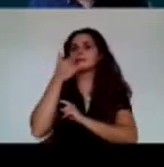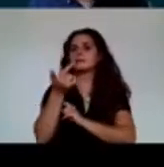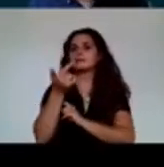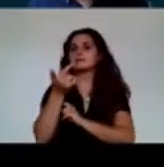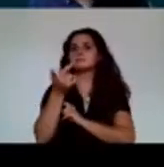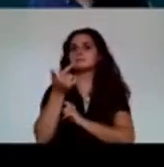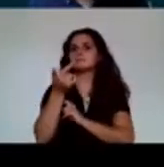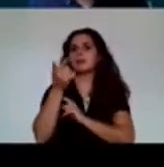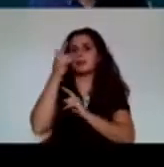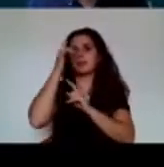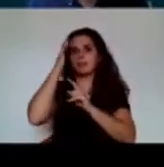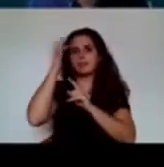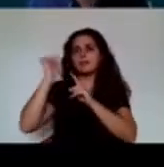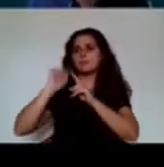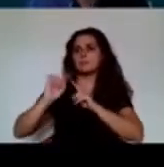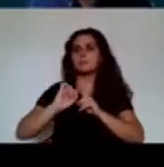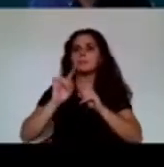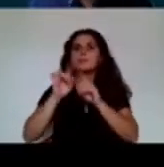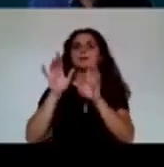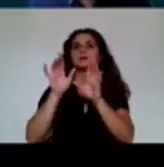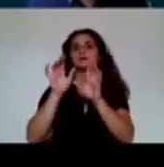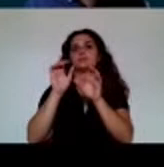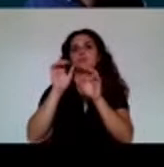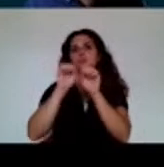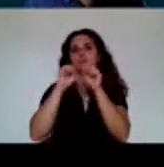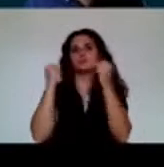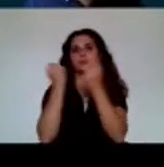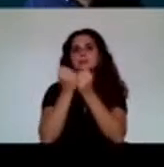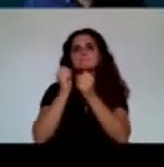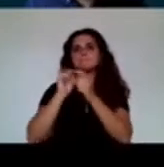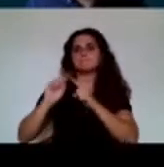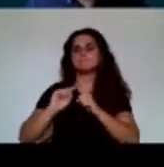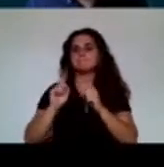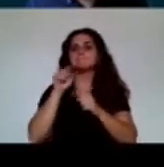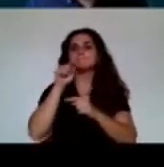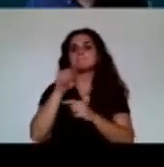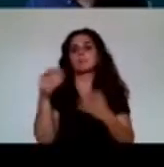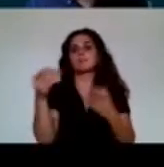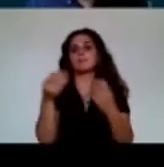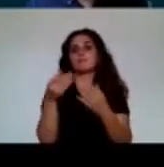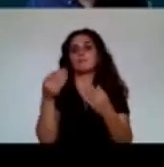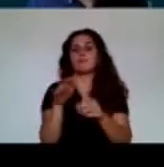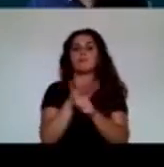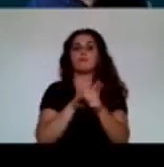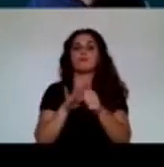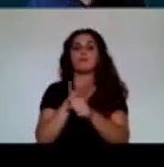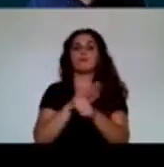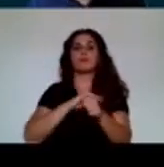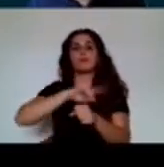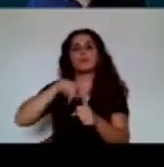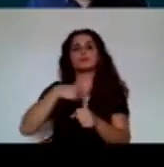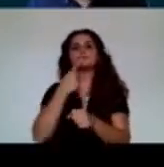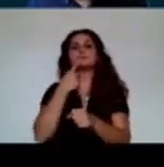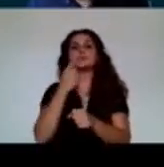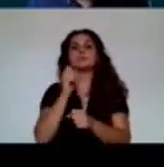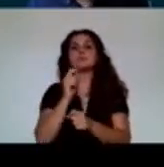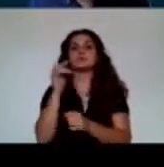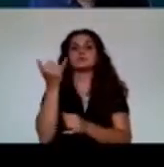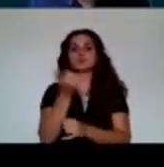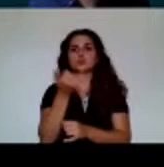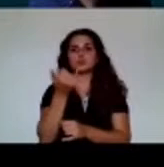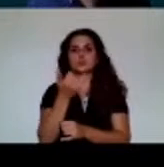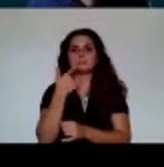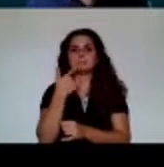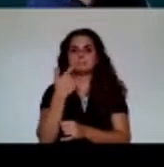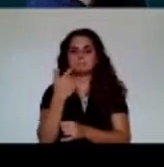different ideas about social diversity. So to see if this was actually the case, we asked the second question. So now